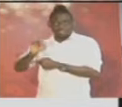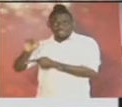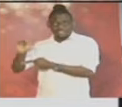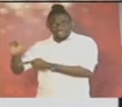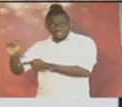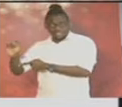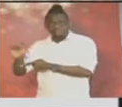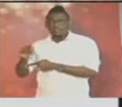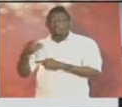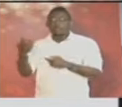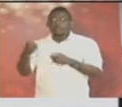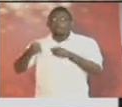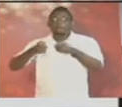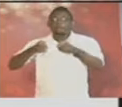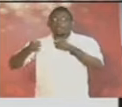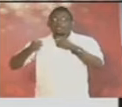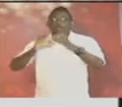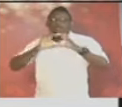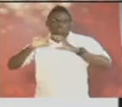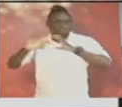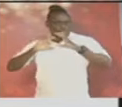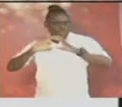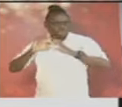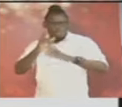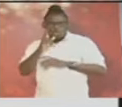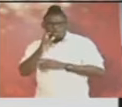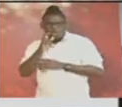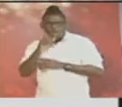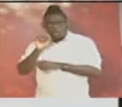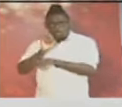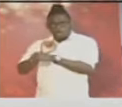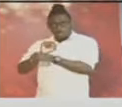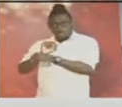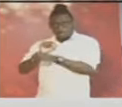Manager Corporate Communications at the Ministry of Health, Candace Alcantara.